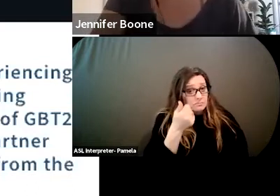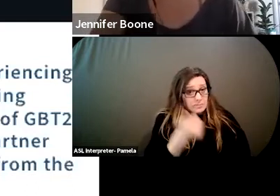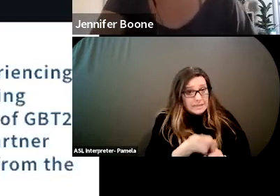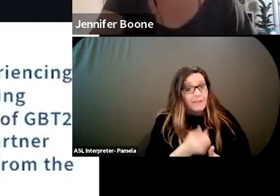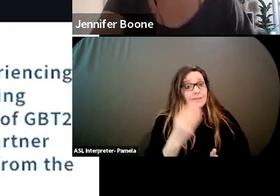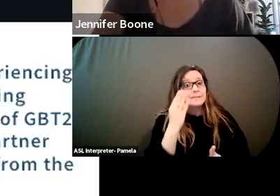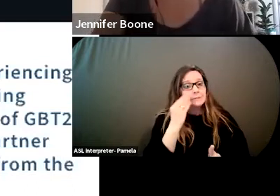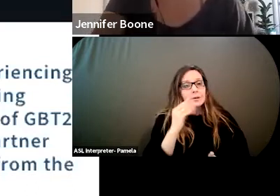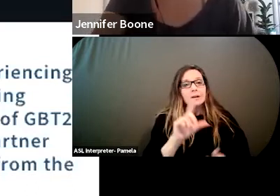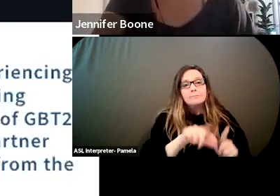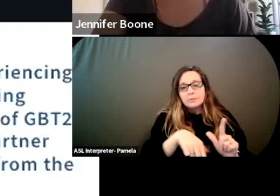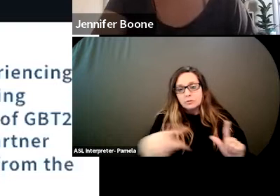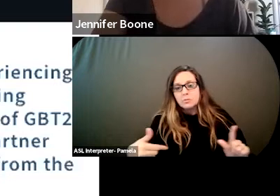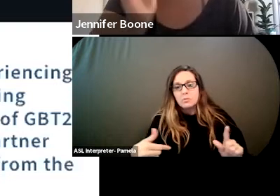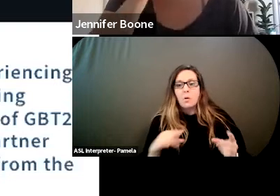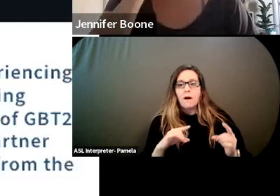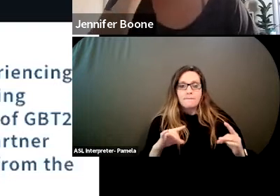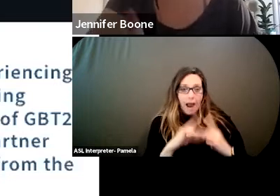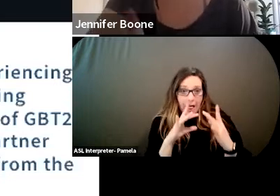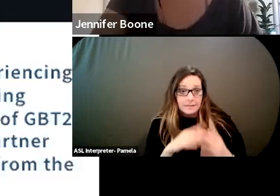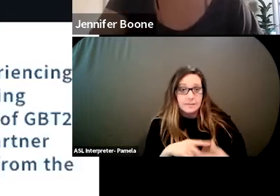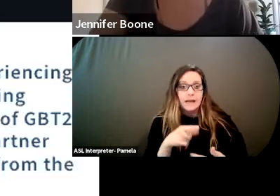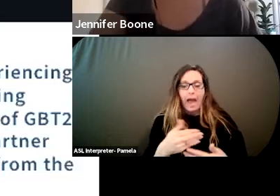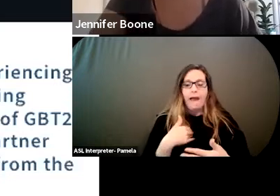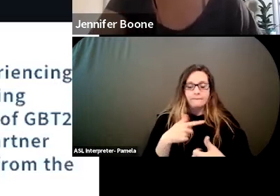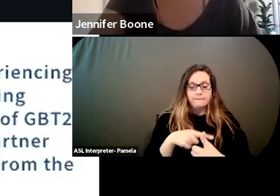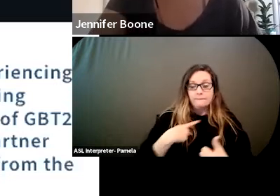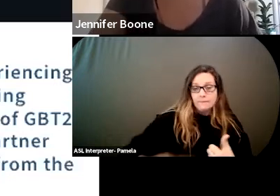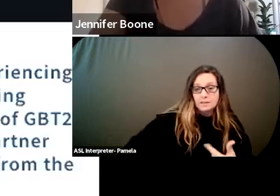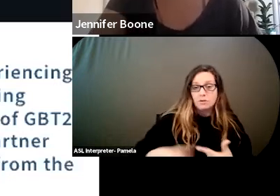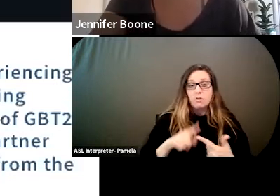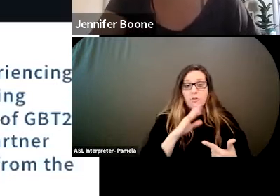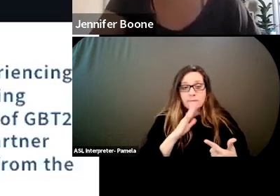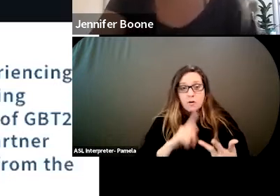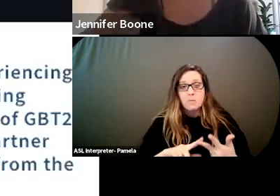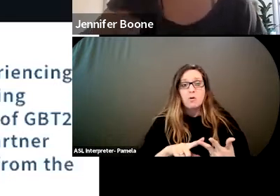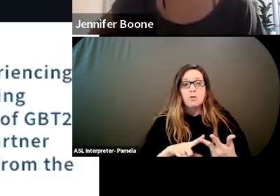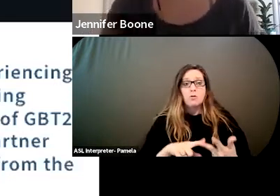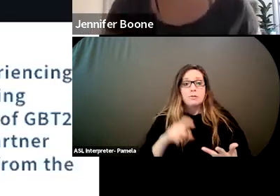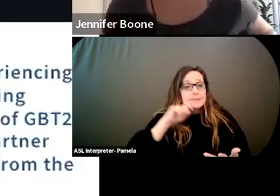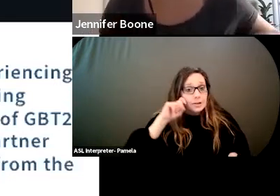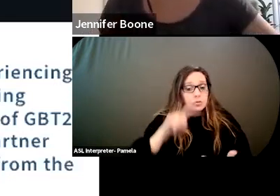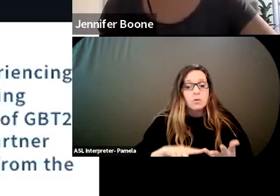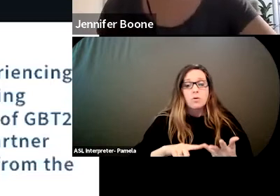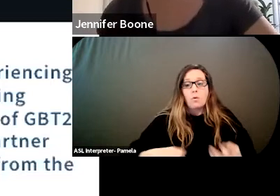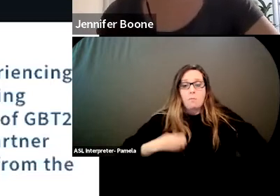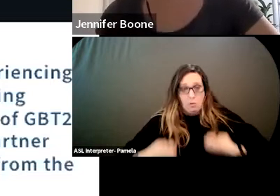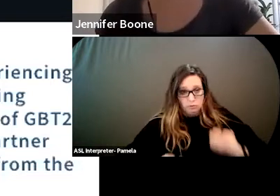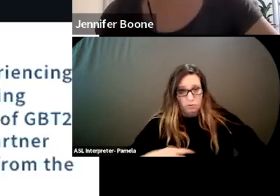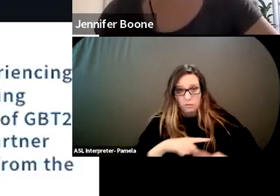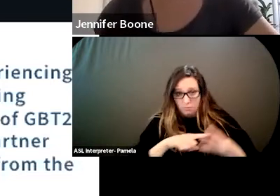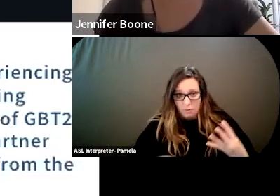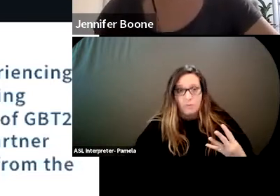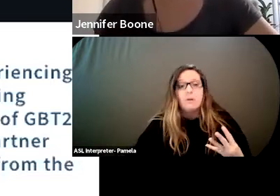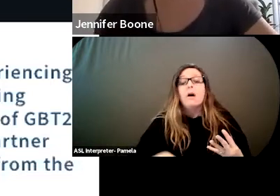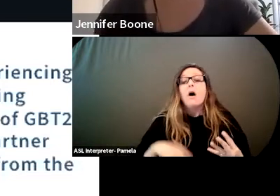anti-LGBTQ violence, which is broken down into 4 domains: physical, verbal, emotional, or sexual. Respondents were also asked whether they had